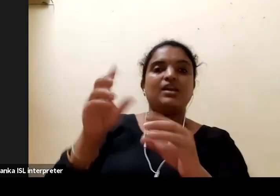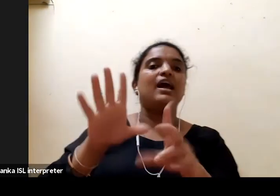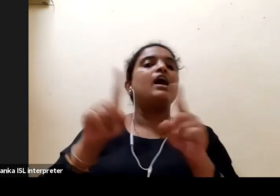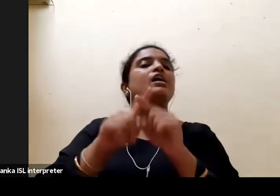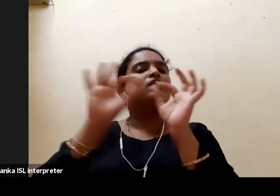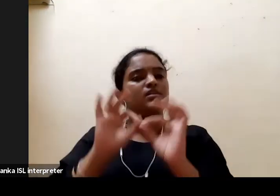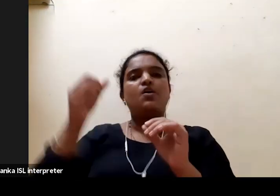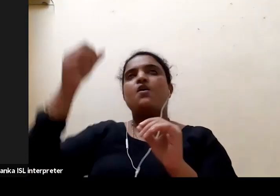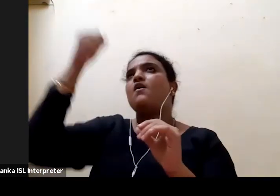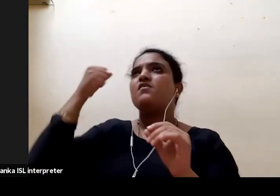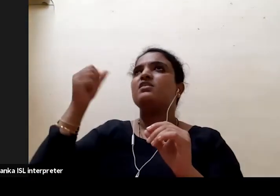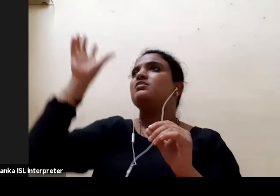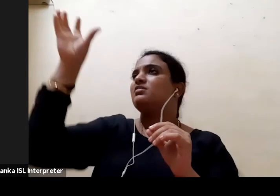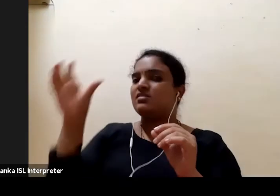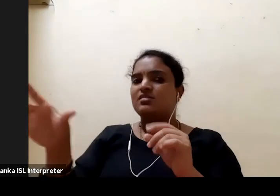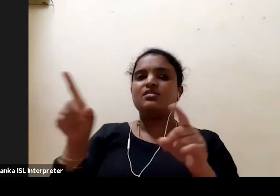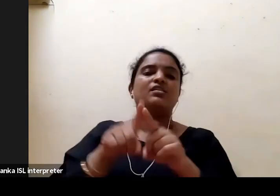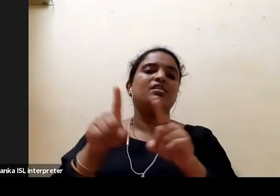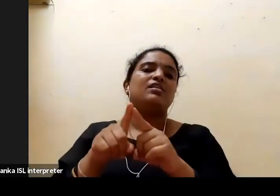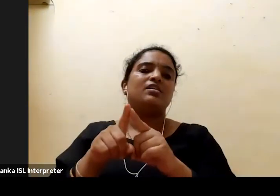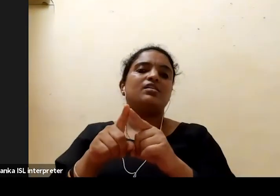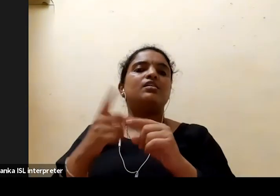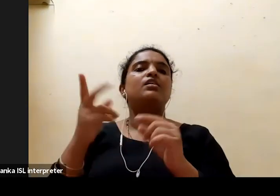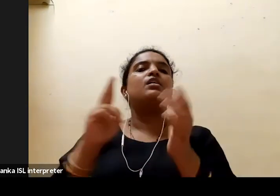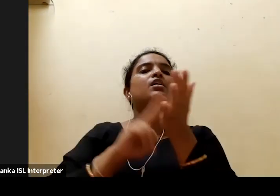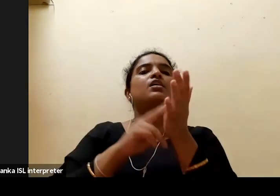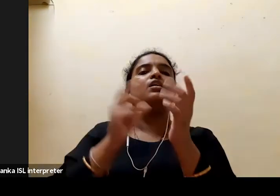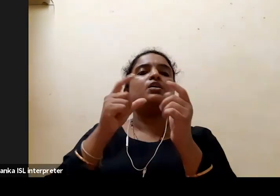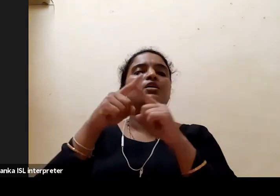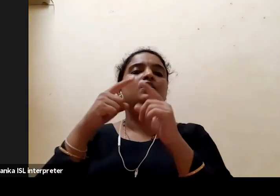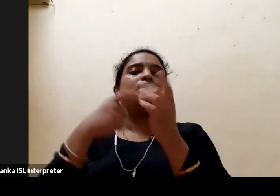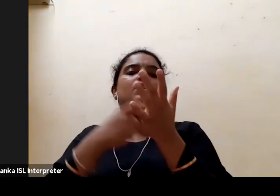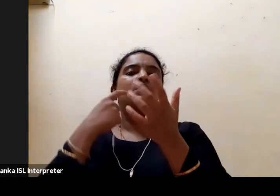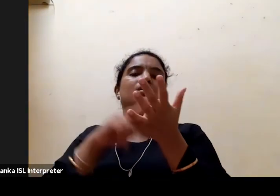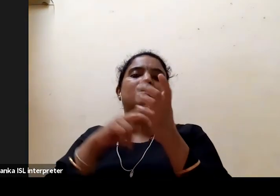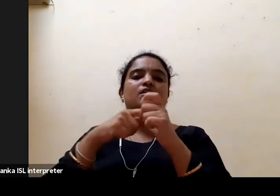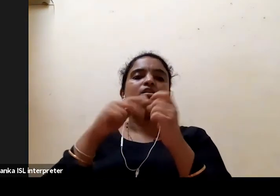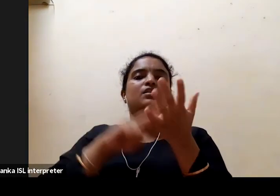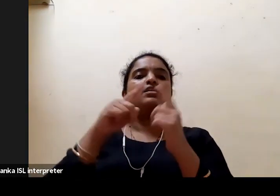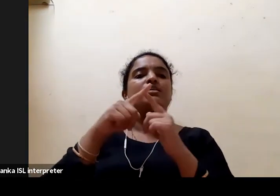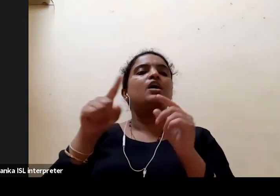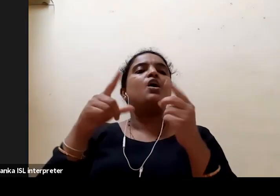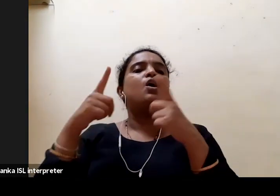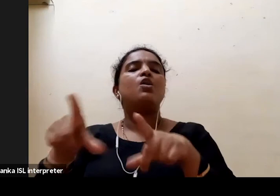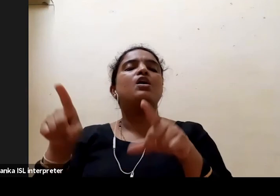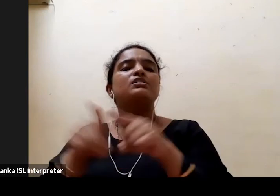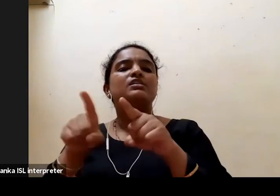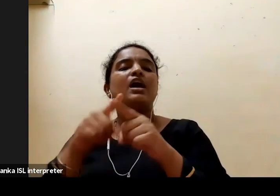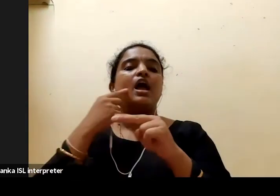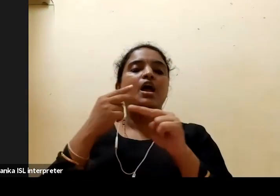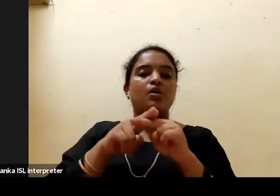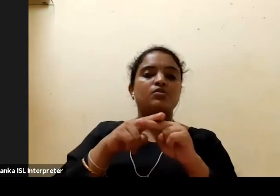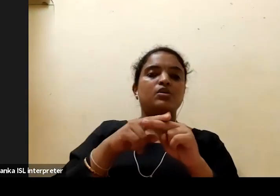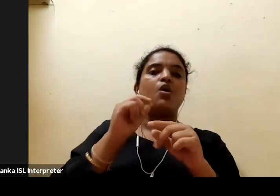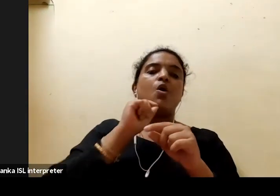freezer. The next question is always, is there nutrient loss? Not significant enough. If you're between